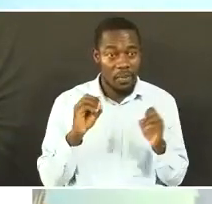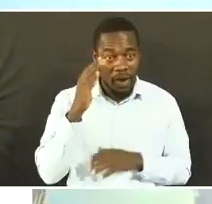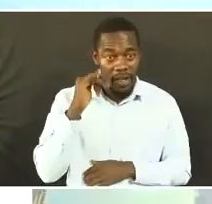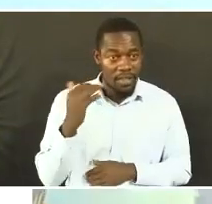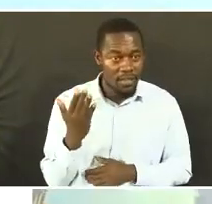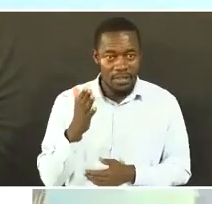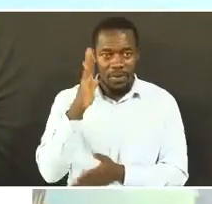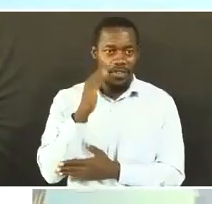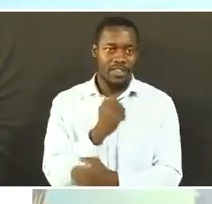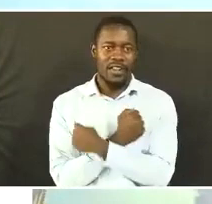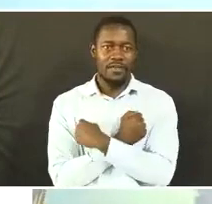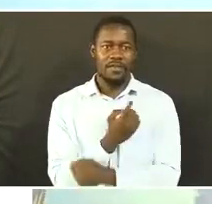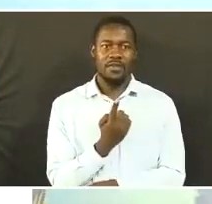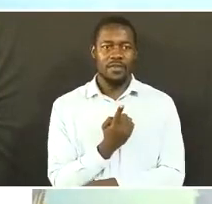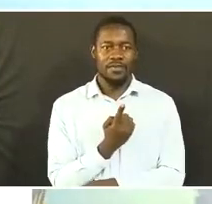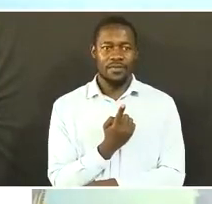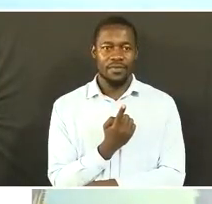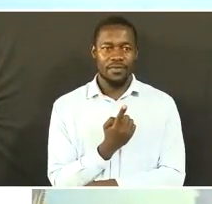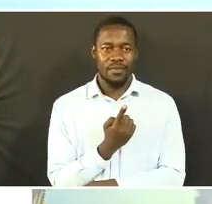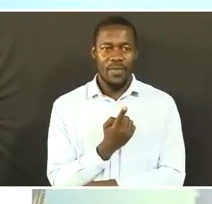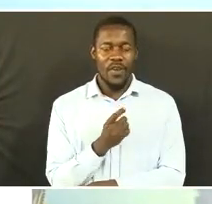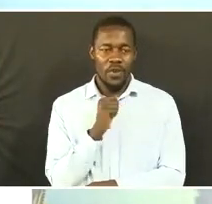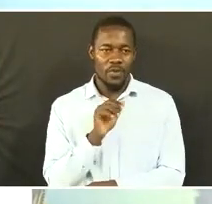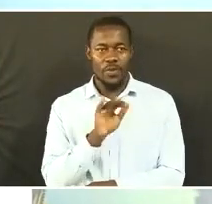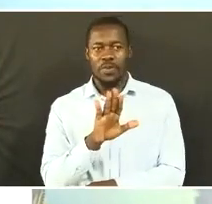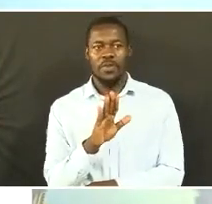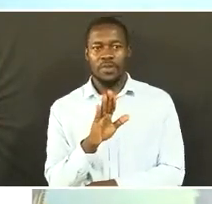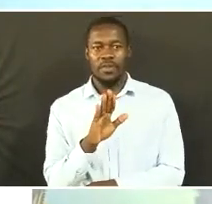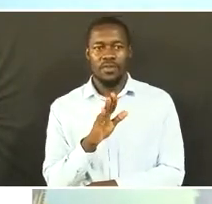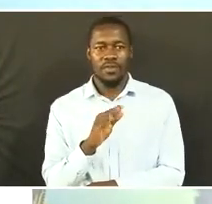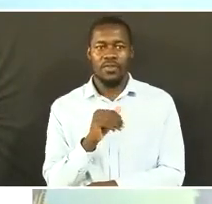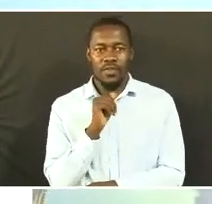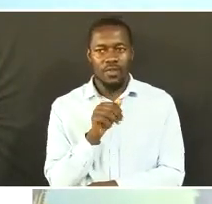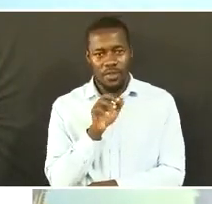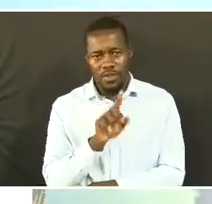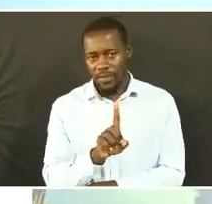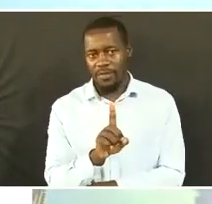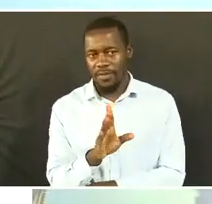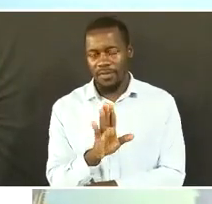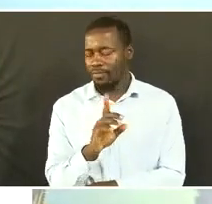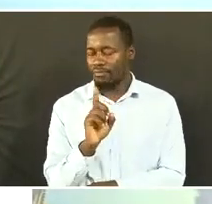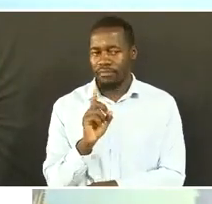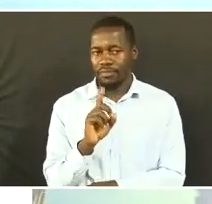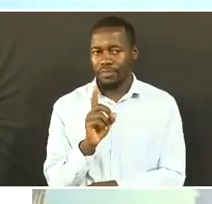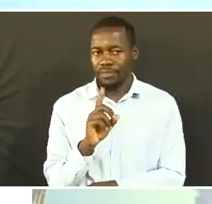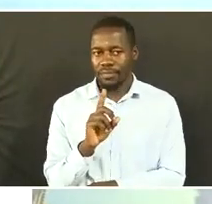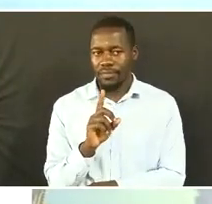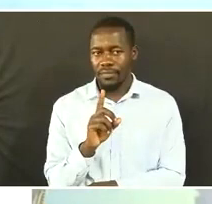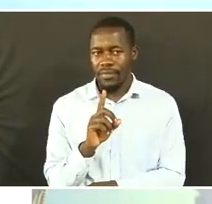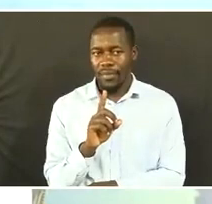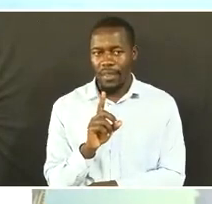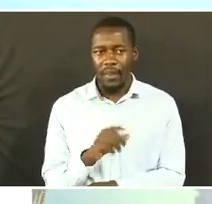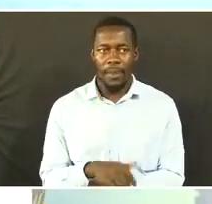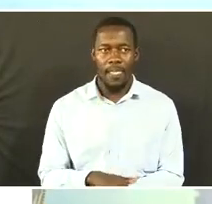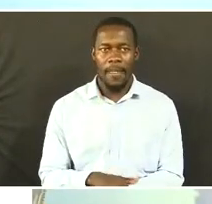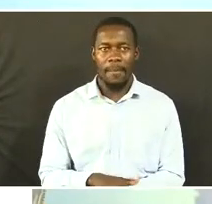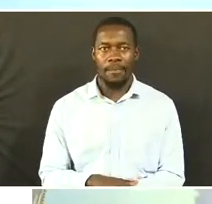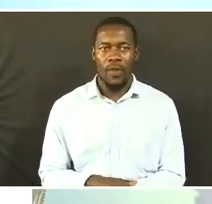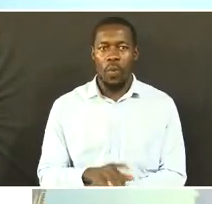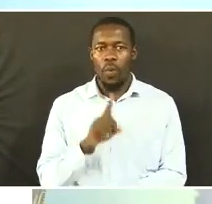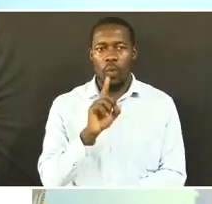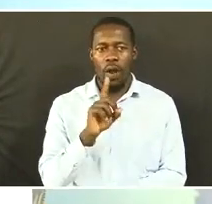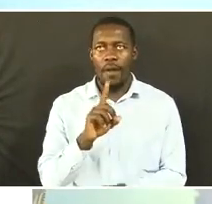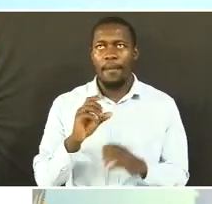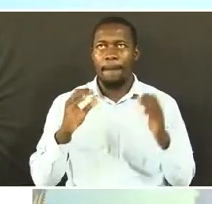lives. Again, that timeless book, which we hold out as, which is held out by the Library of Congress, one of the